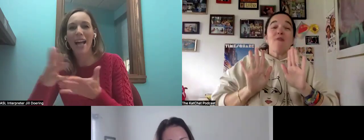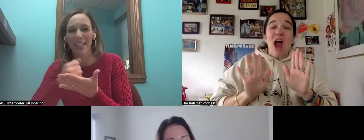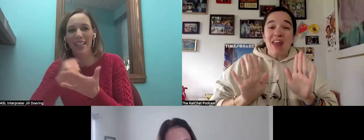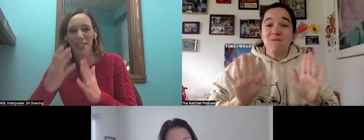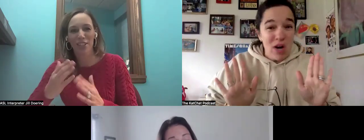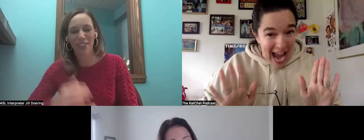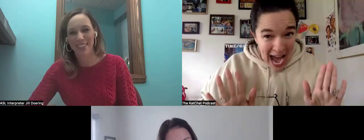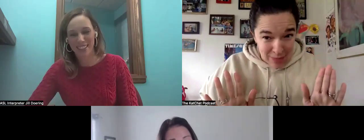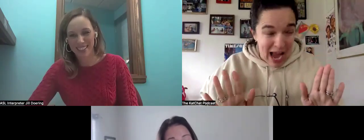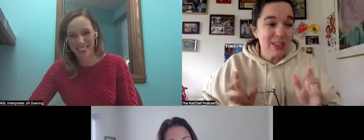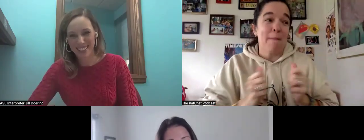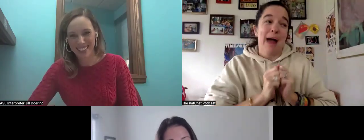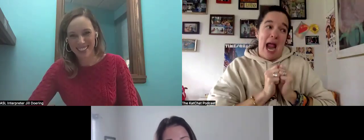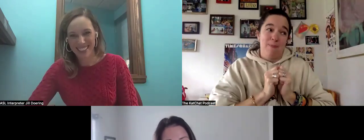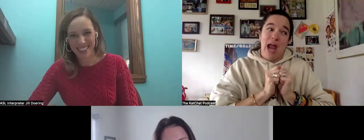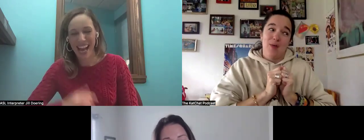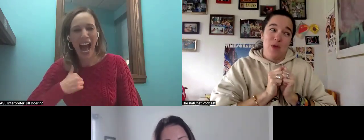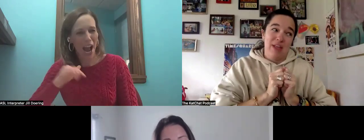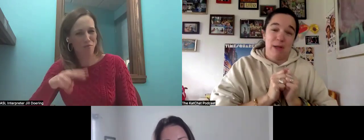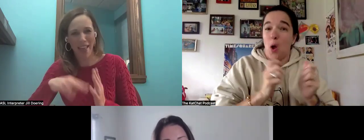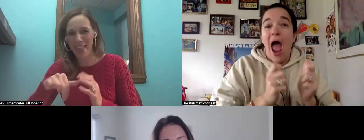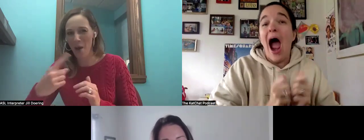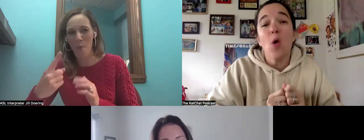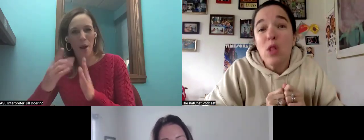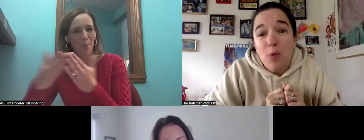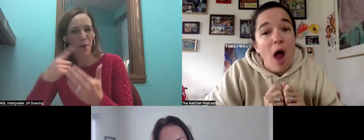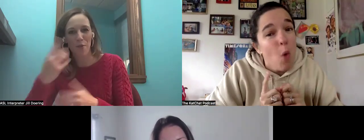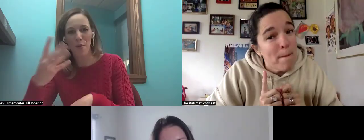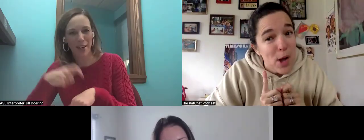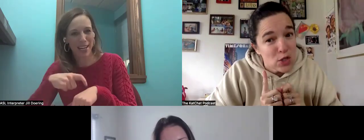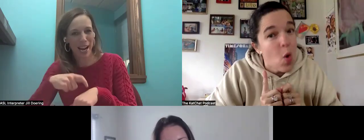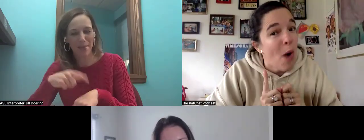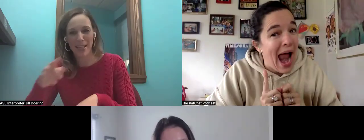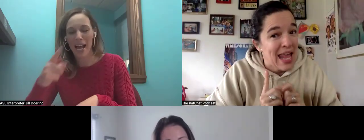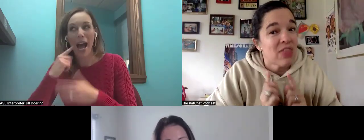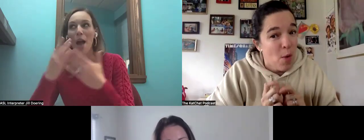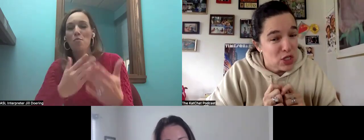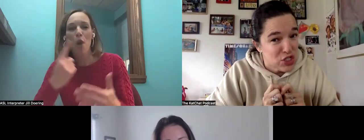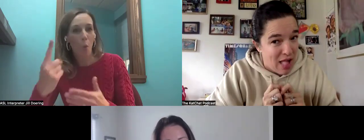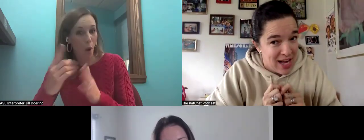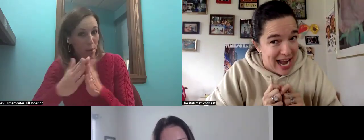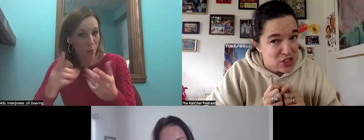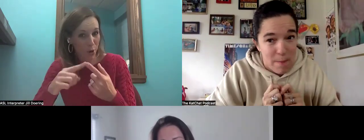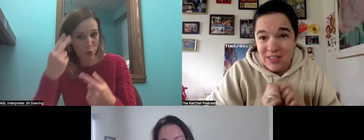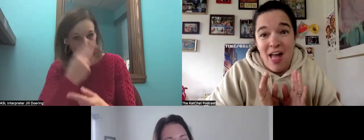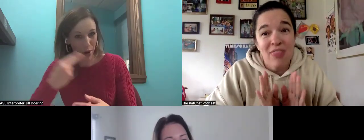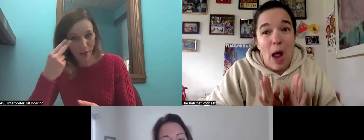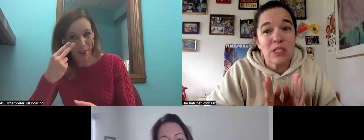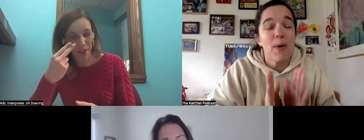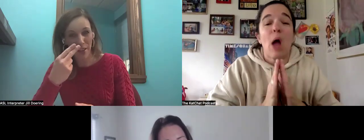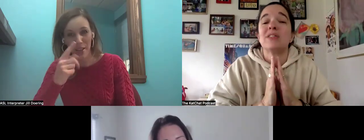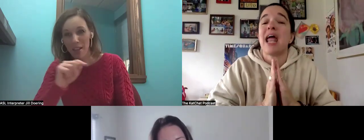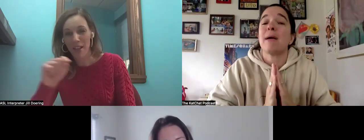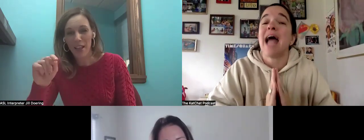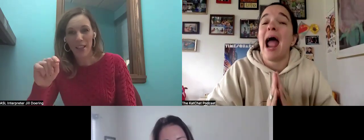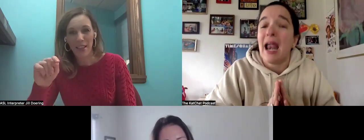favorite. I've read it 4 times. I was like, Yeah. man, I've got to read it, but I only bought one book to a while. That was Child Collector because that was the